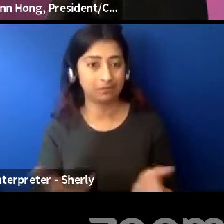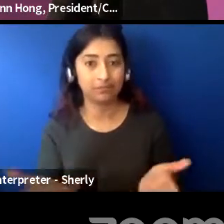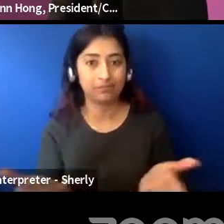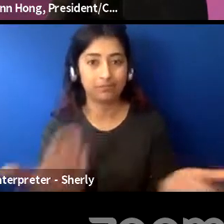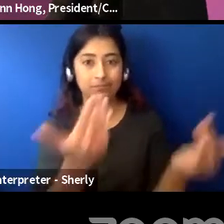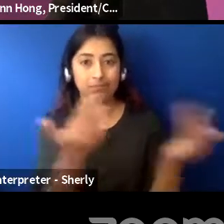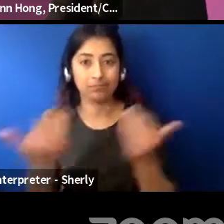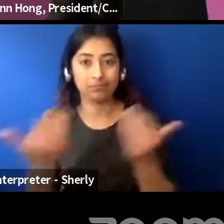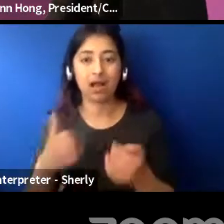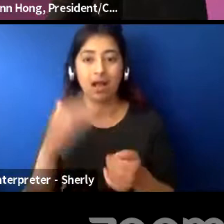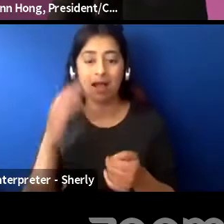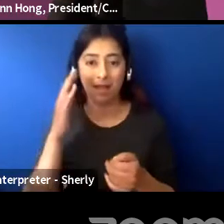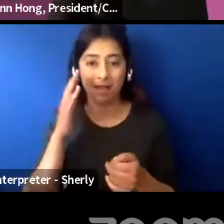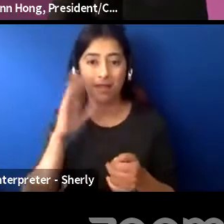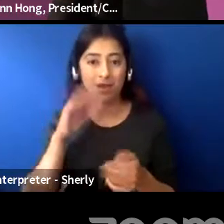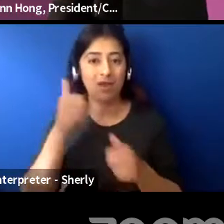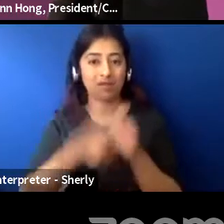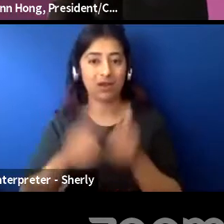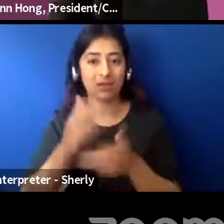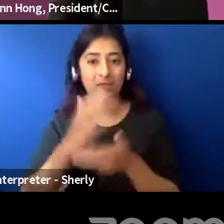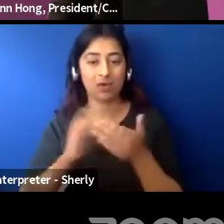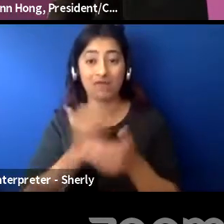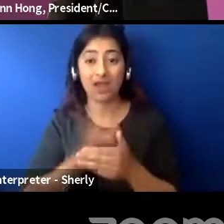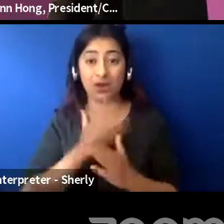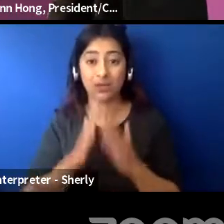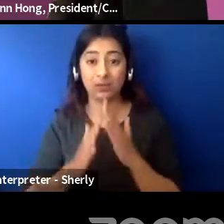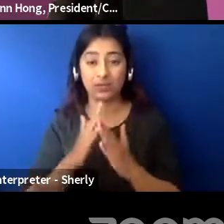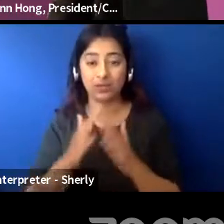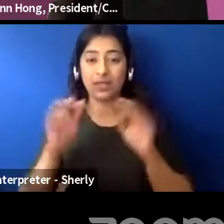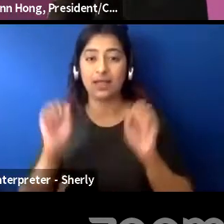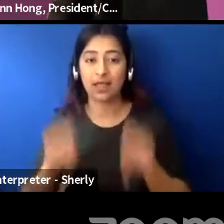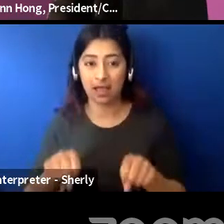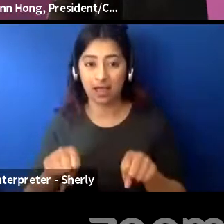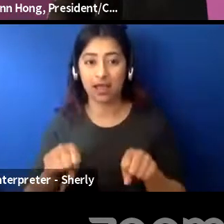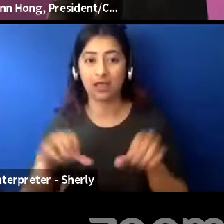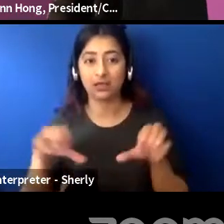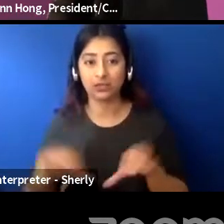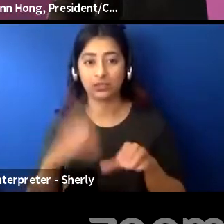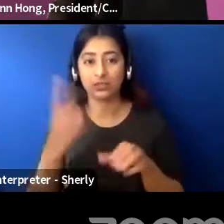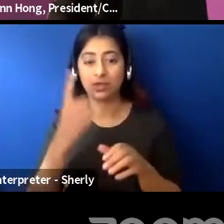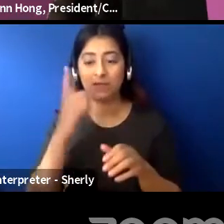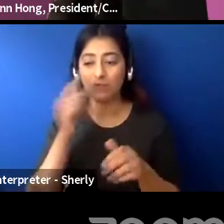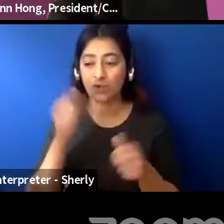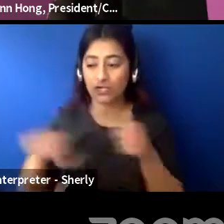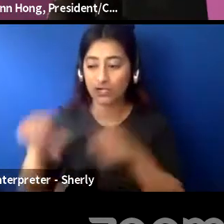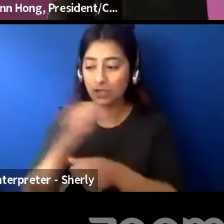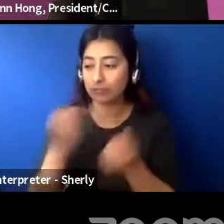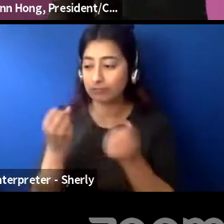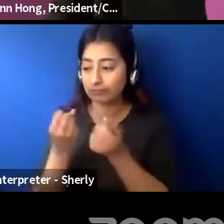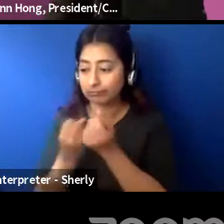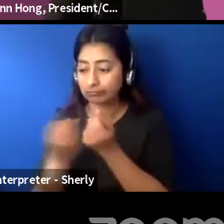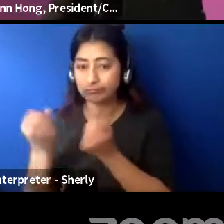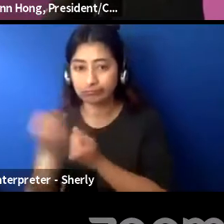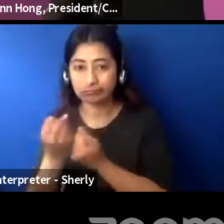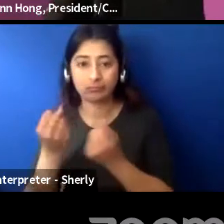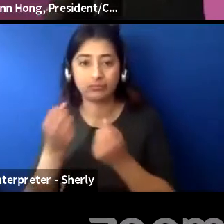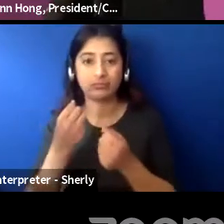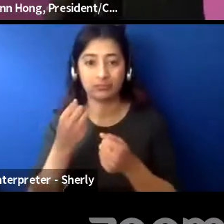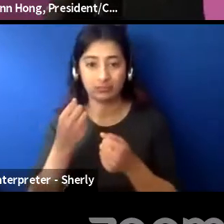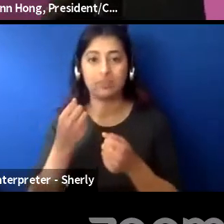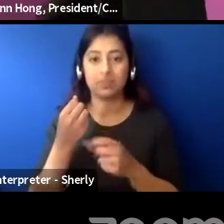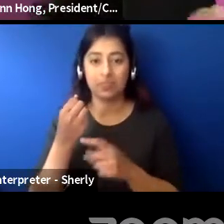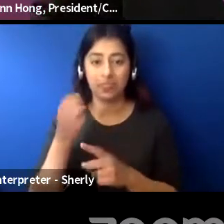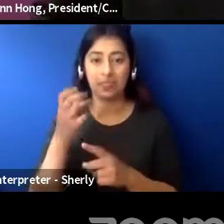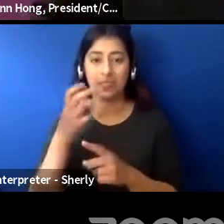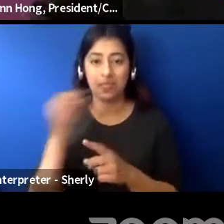every part of our communities can do something for each other and be impactful within our communities and